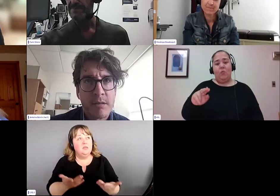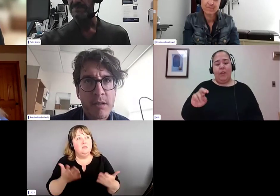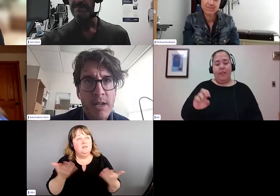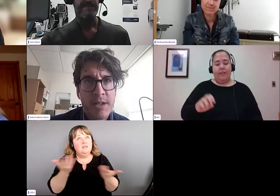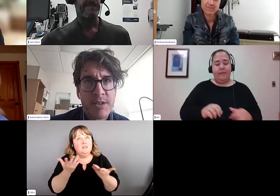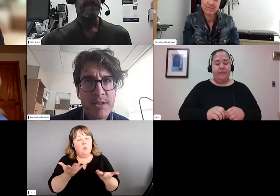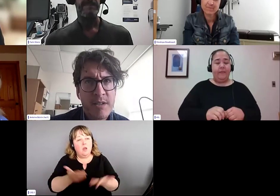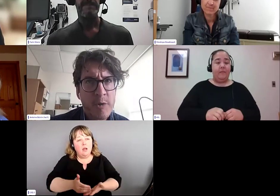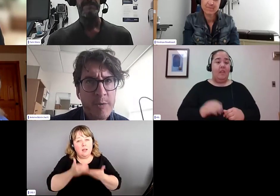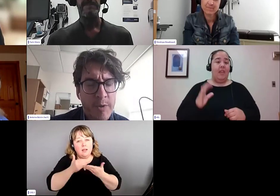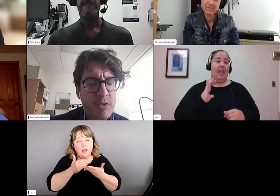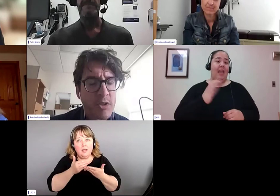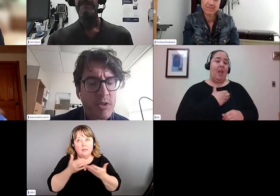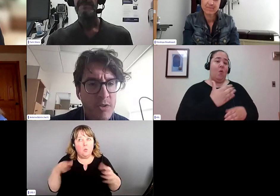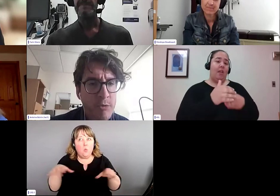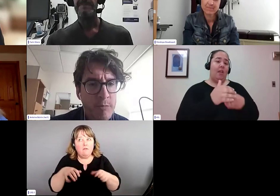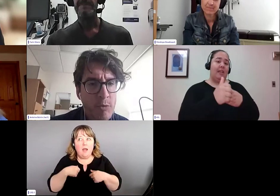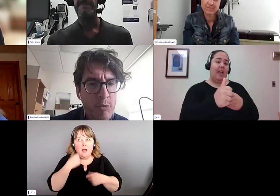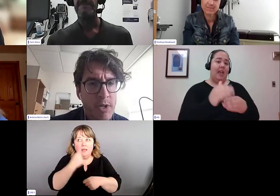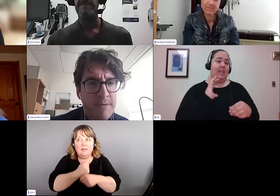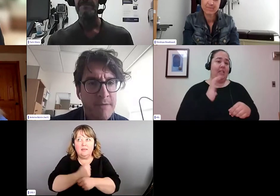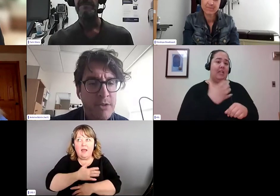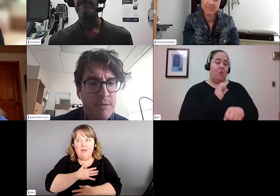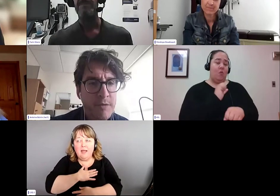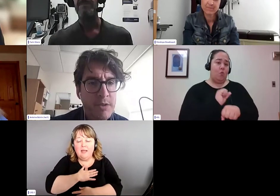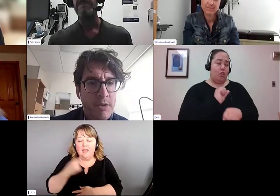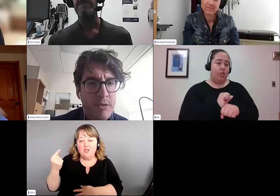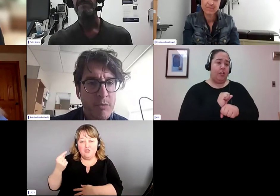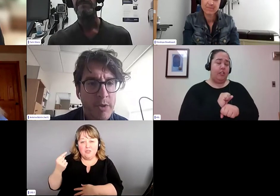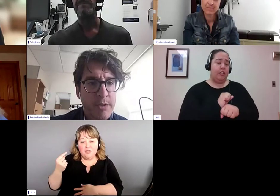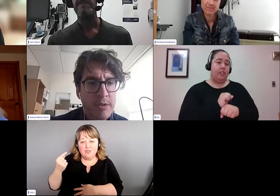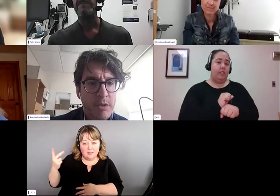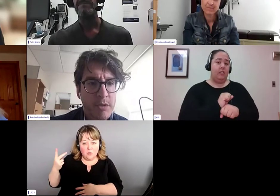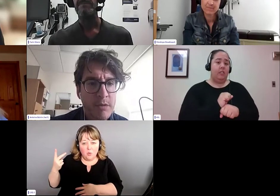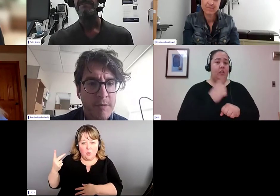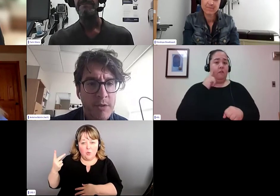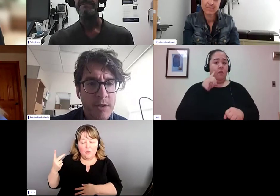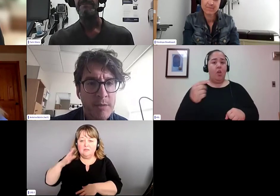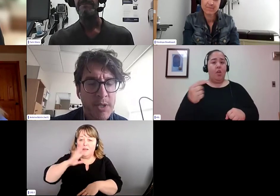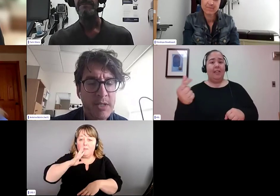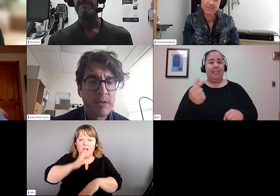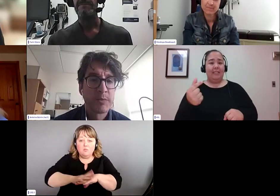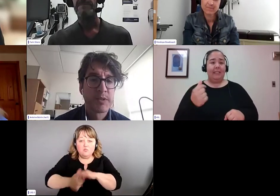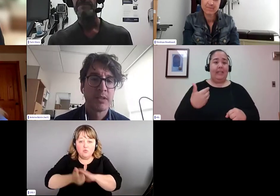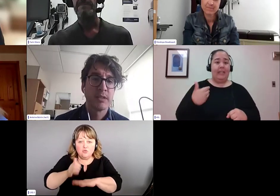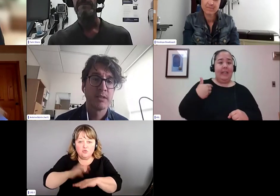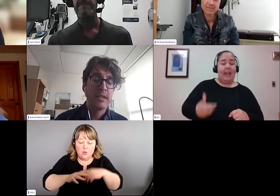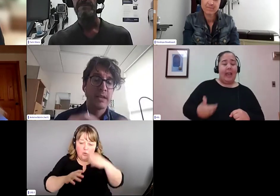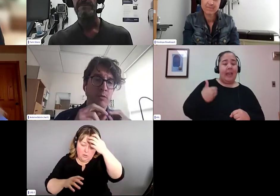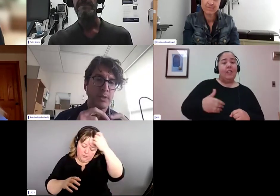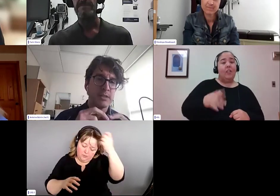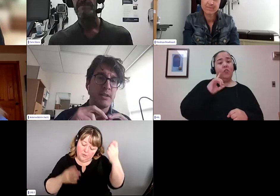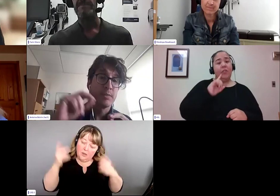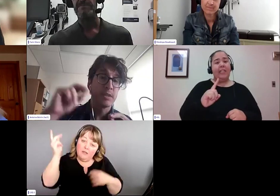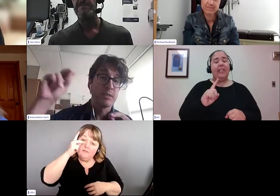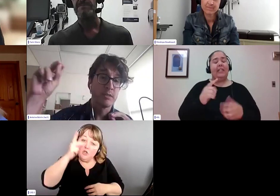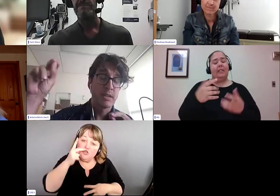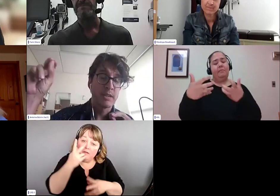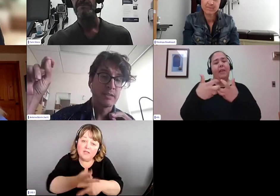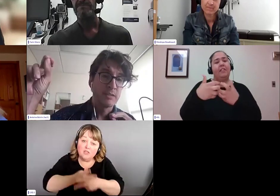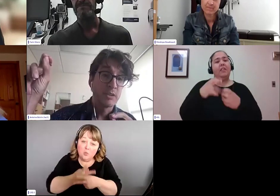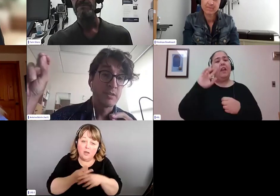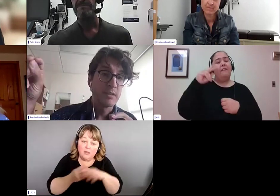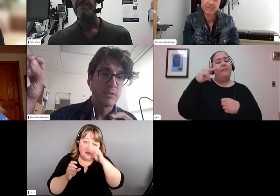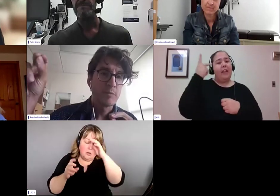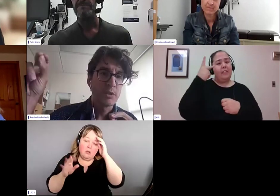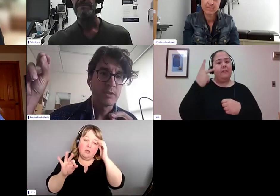Well, our guide in our work for Ghislaine and I think it meets a lot the philosophy of care of Farron